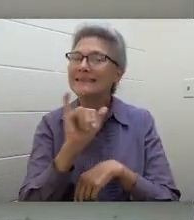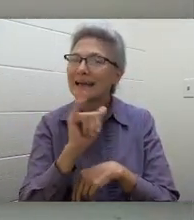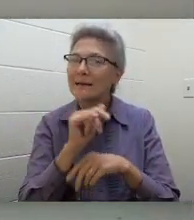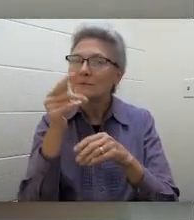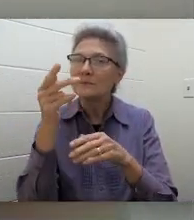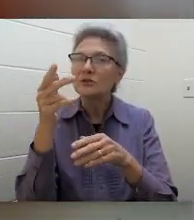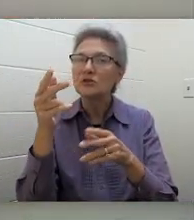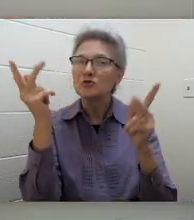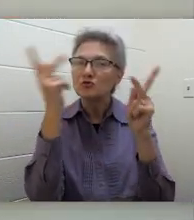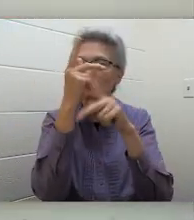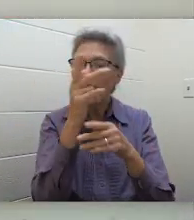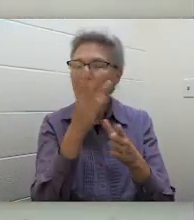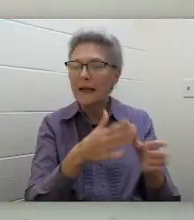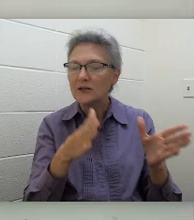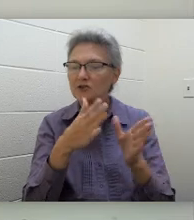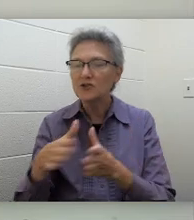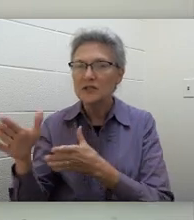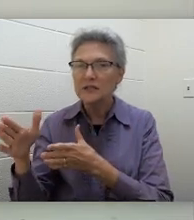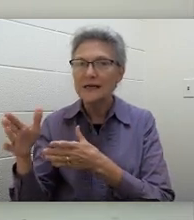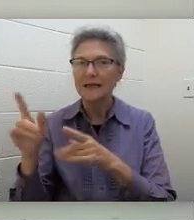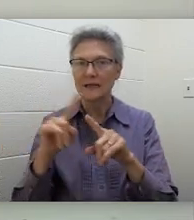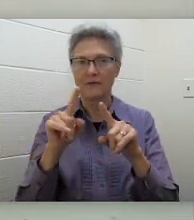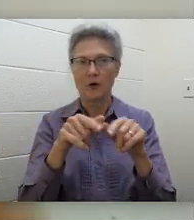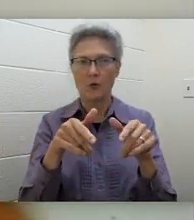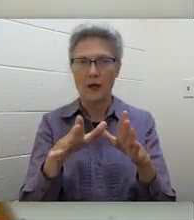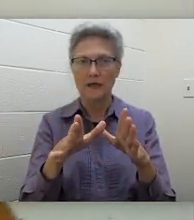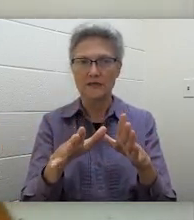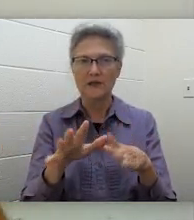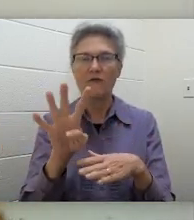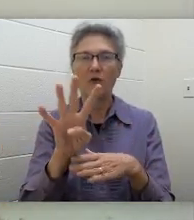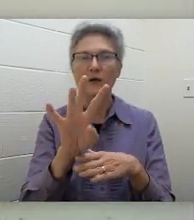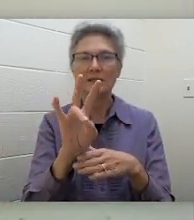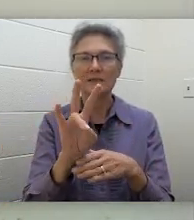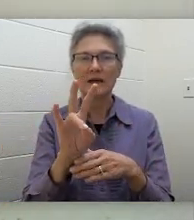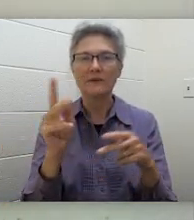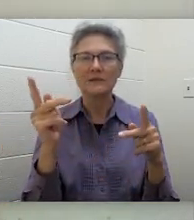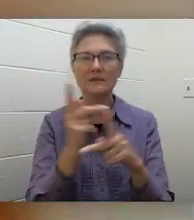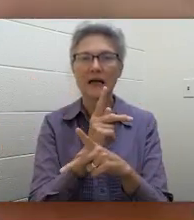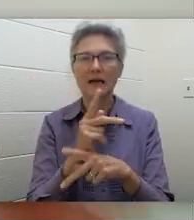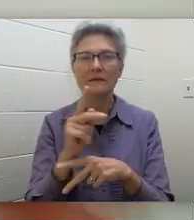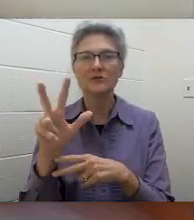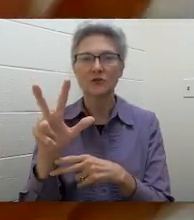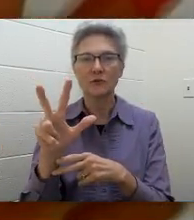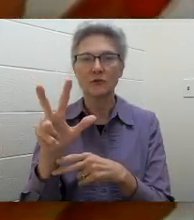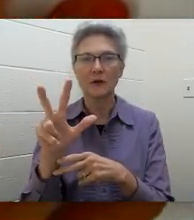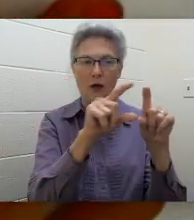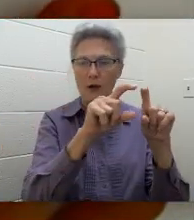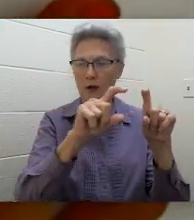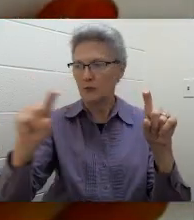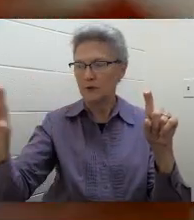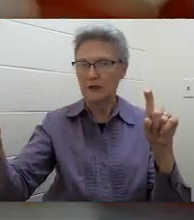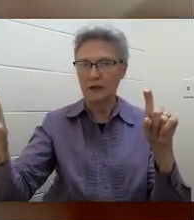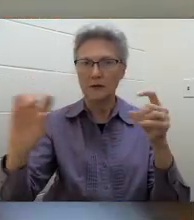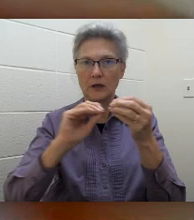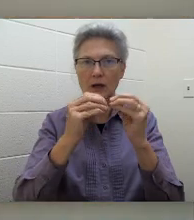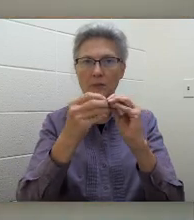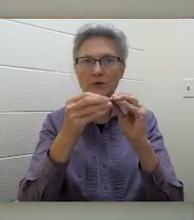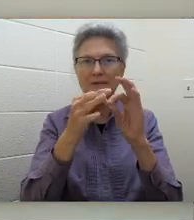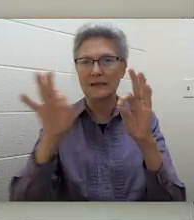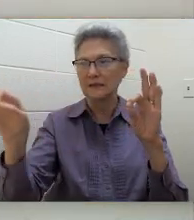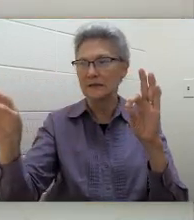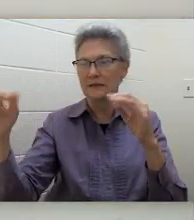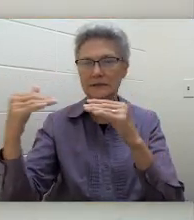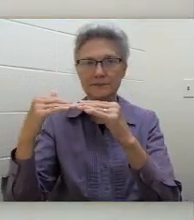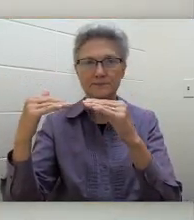multiple ways. So now we're going to look at same problem of 47 times 3. Okay,